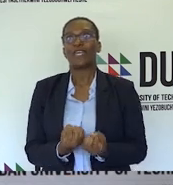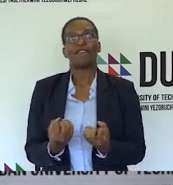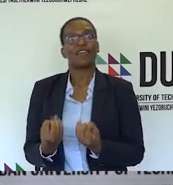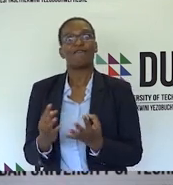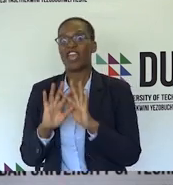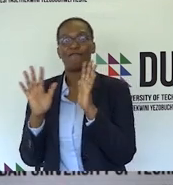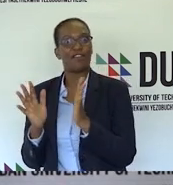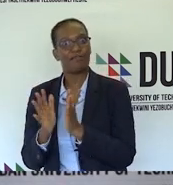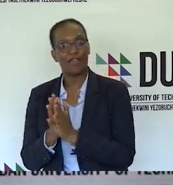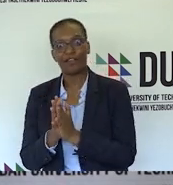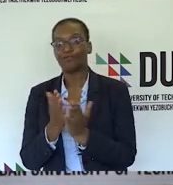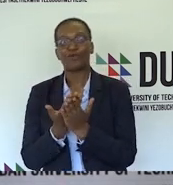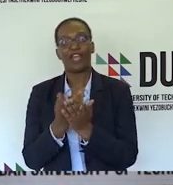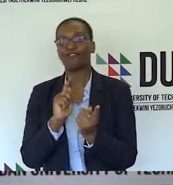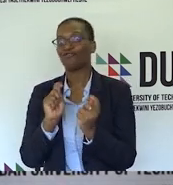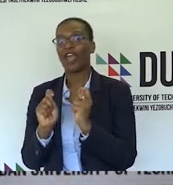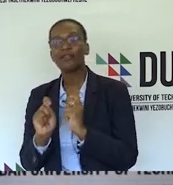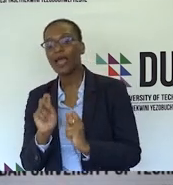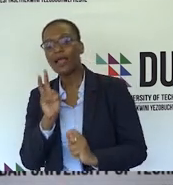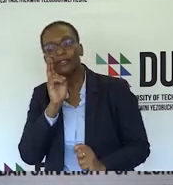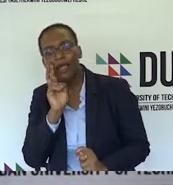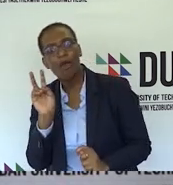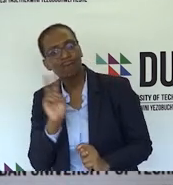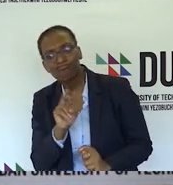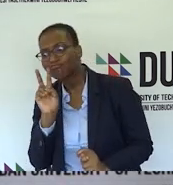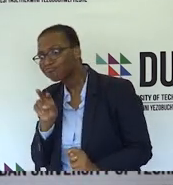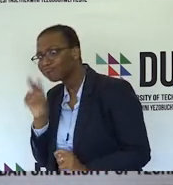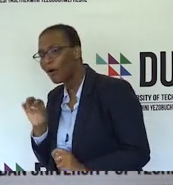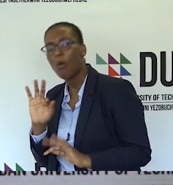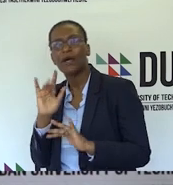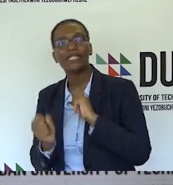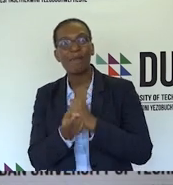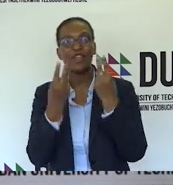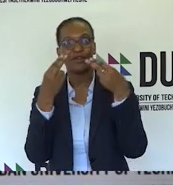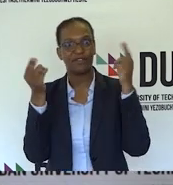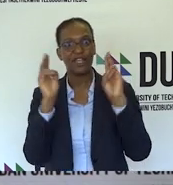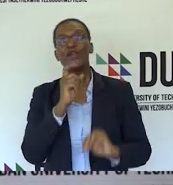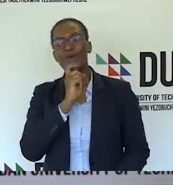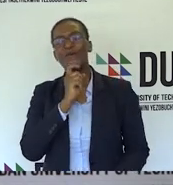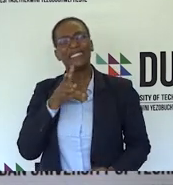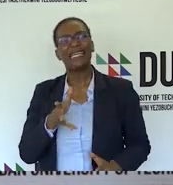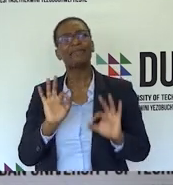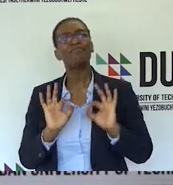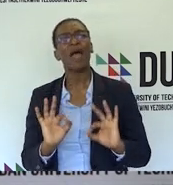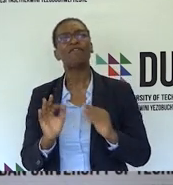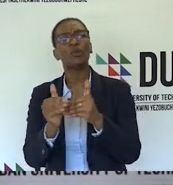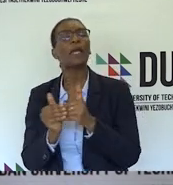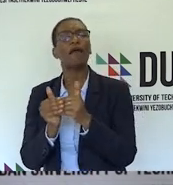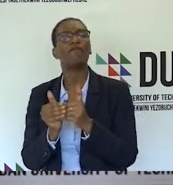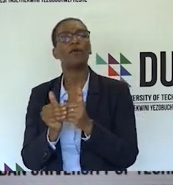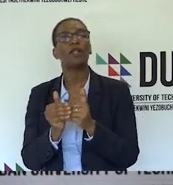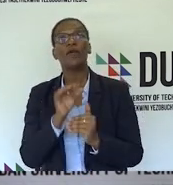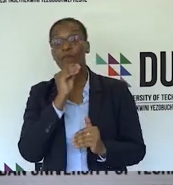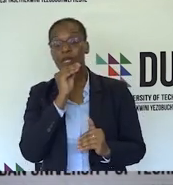arsenal to traverse and navigate it. Tread carefully. Its terrain is rugged with